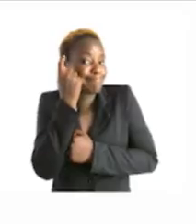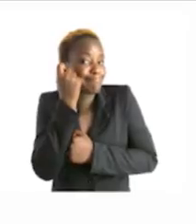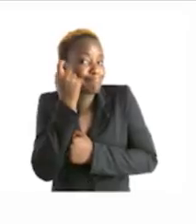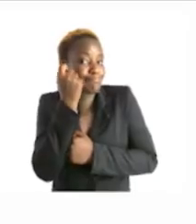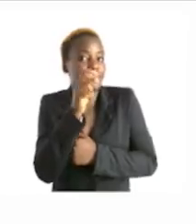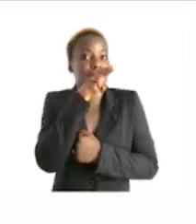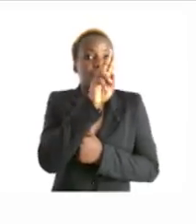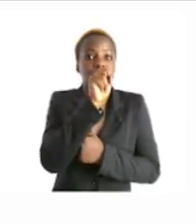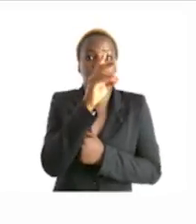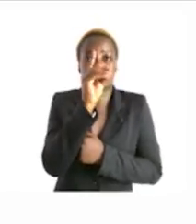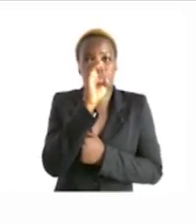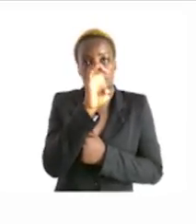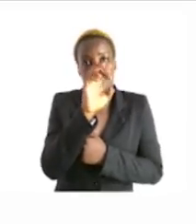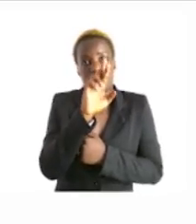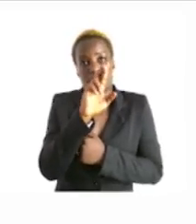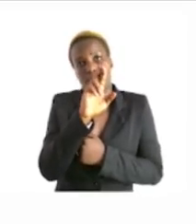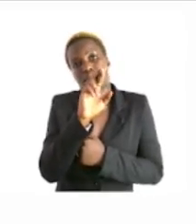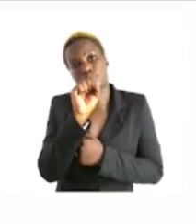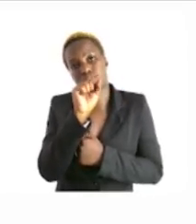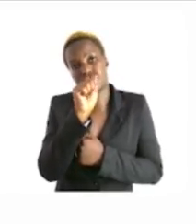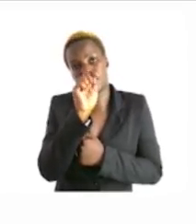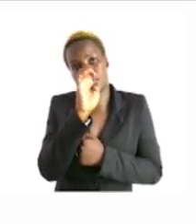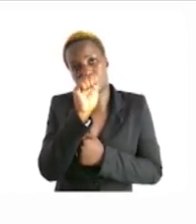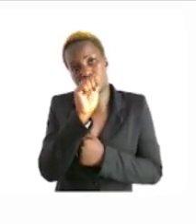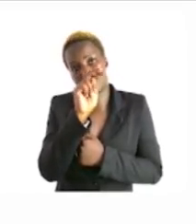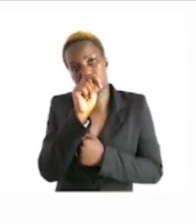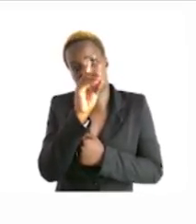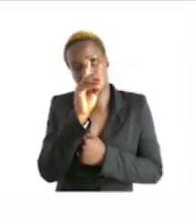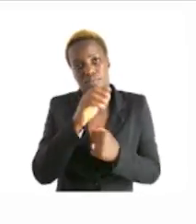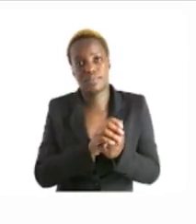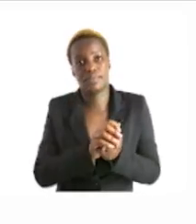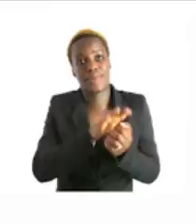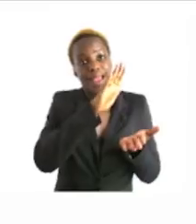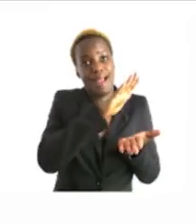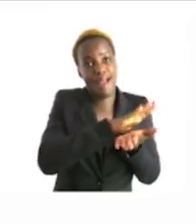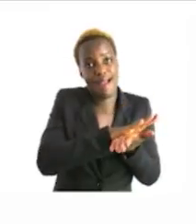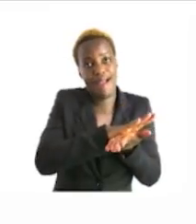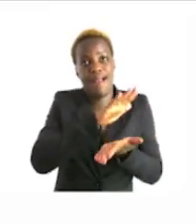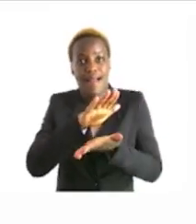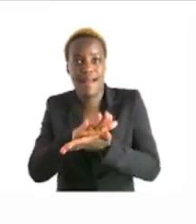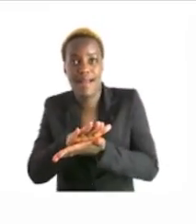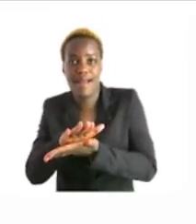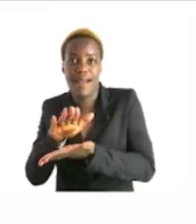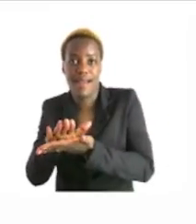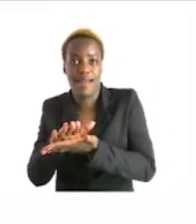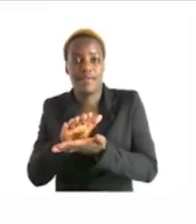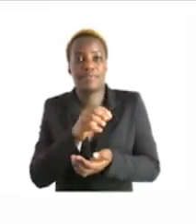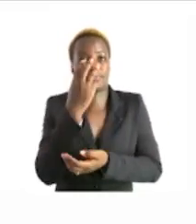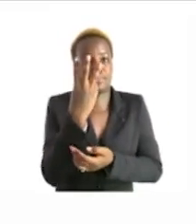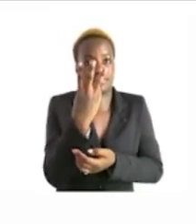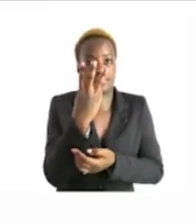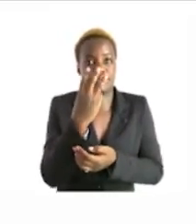clap the word understand and understand so how many times did we clap it three times